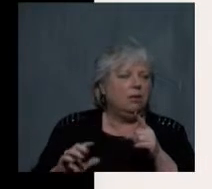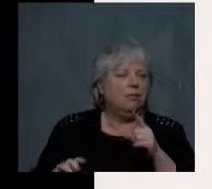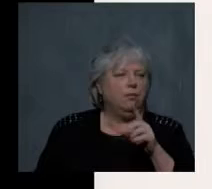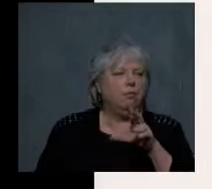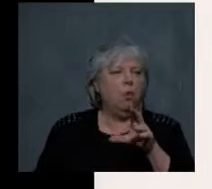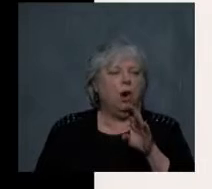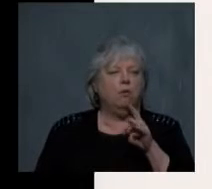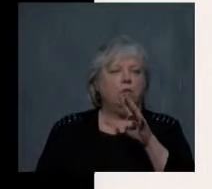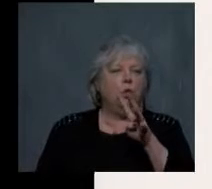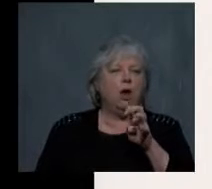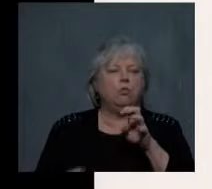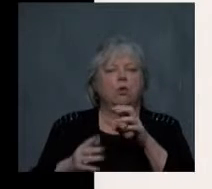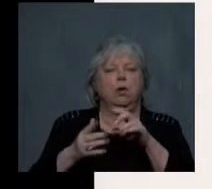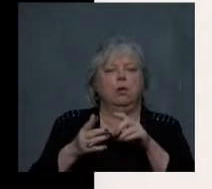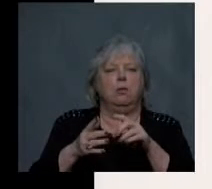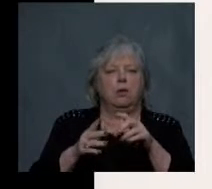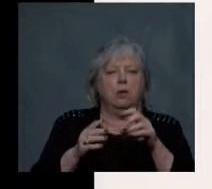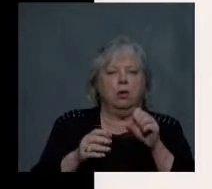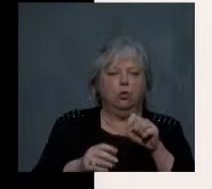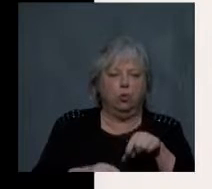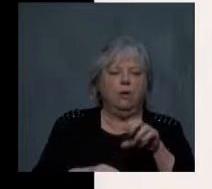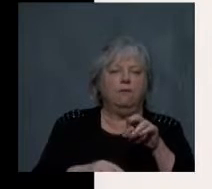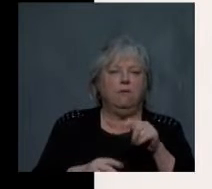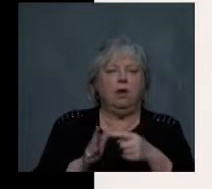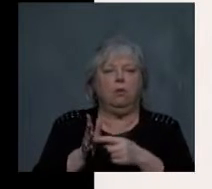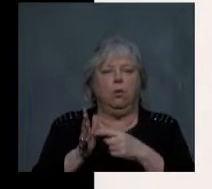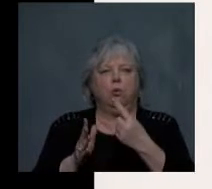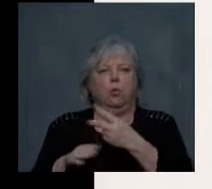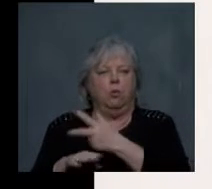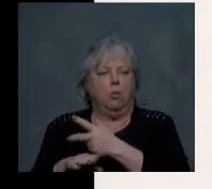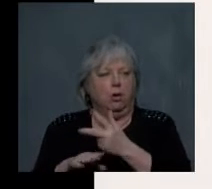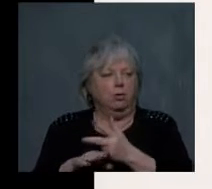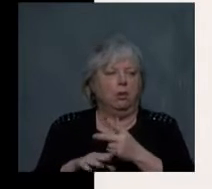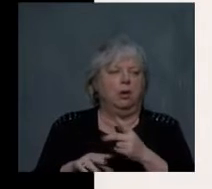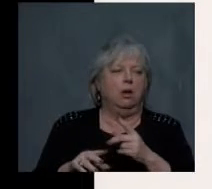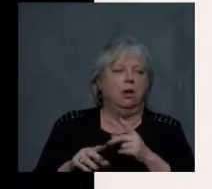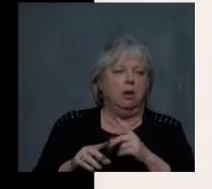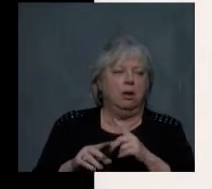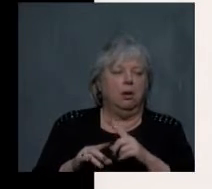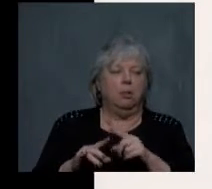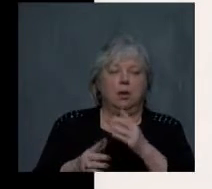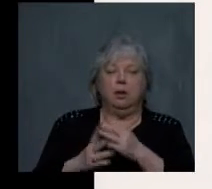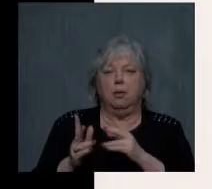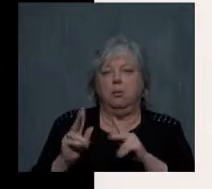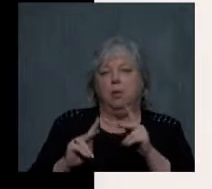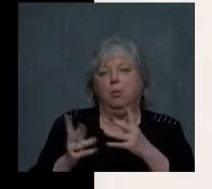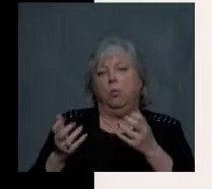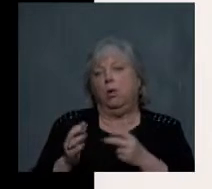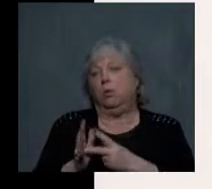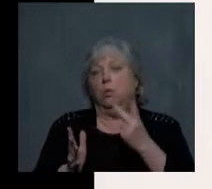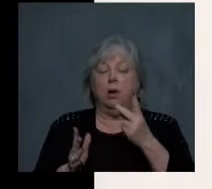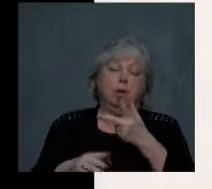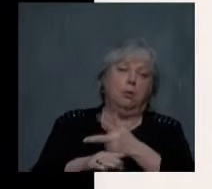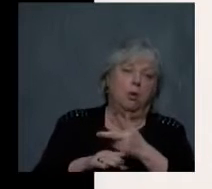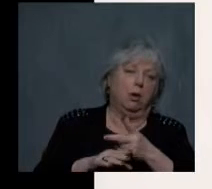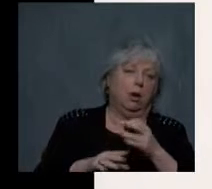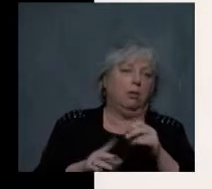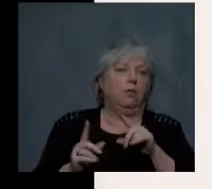may not be what the world demands. And I know Troy knows that some people, they want twice the parking. If you go to a